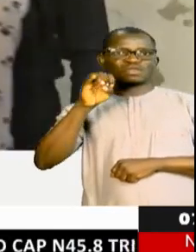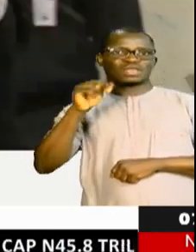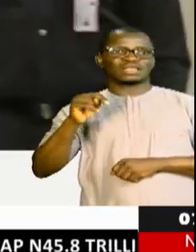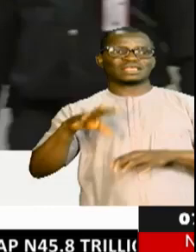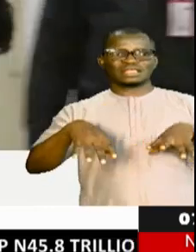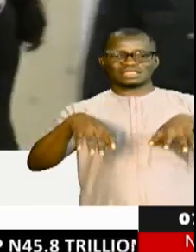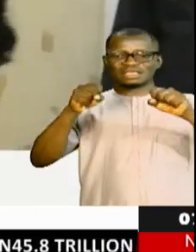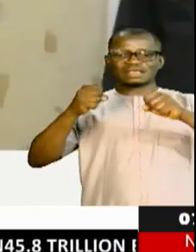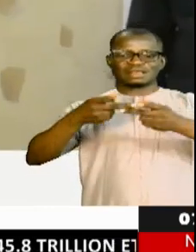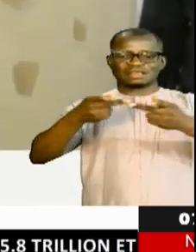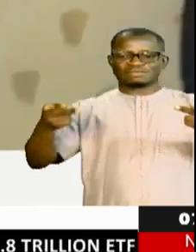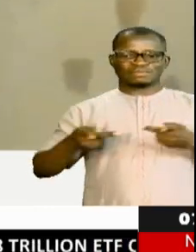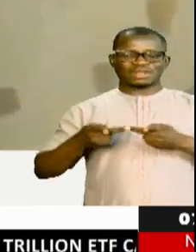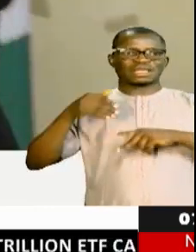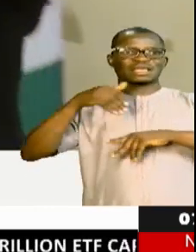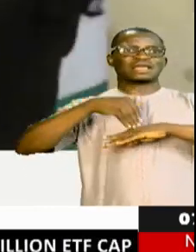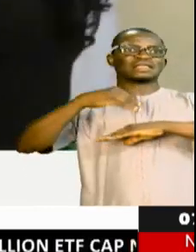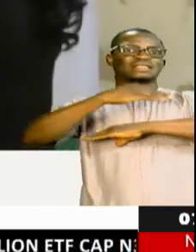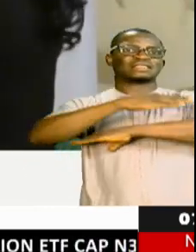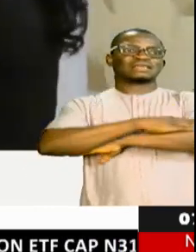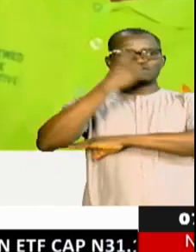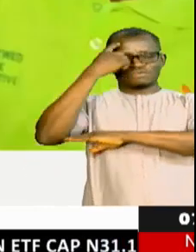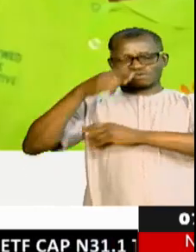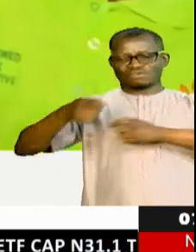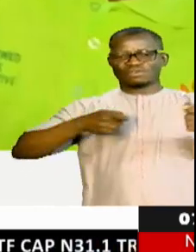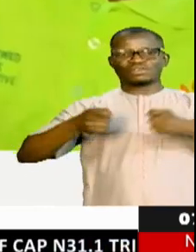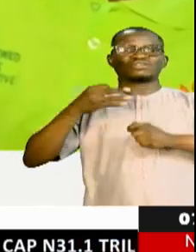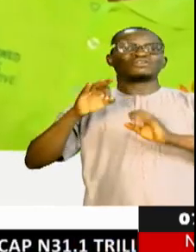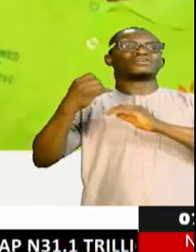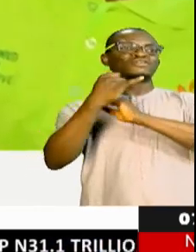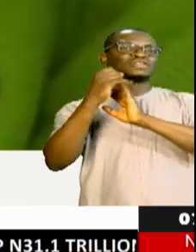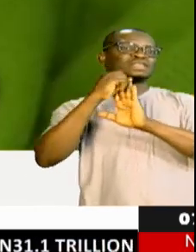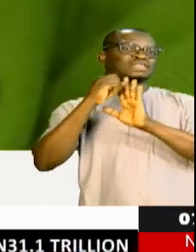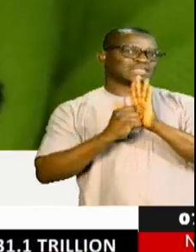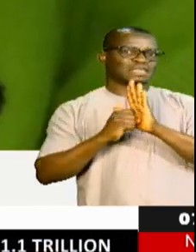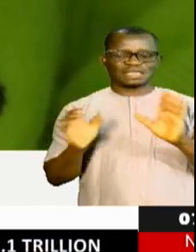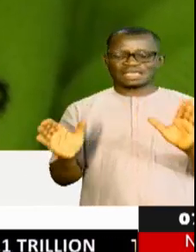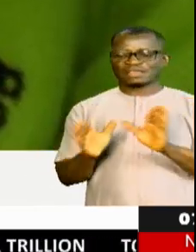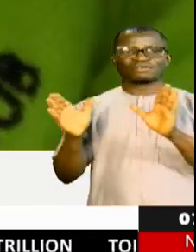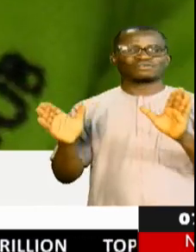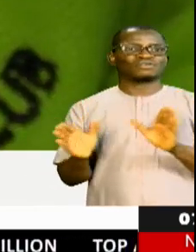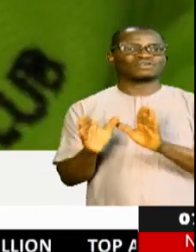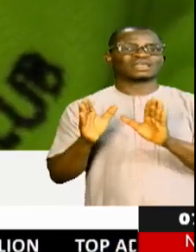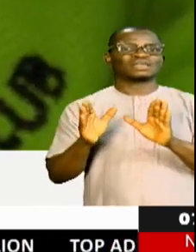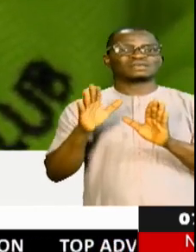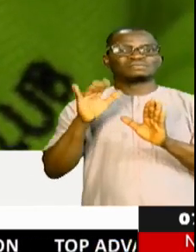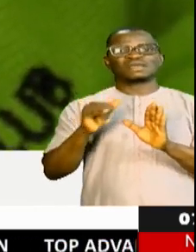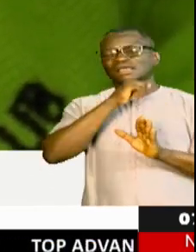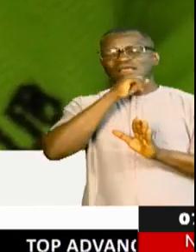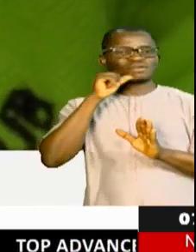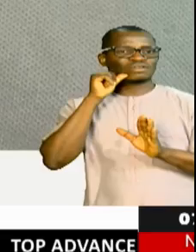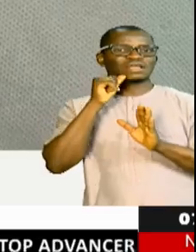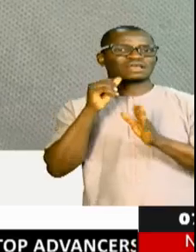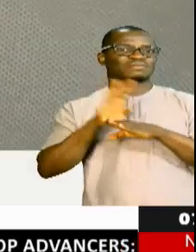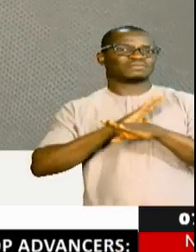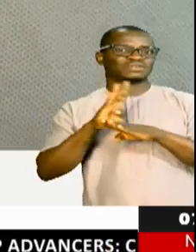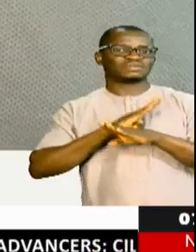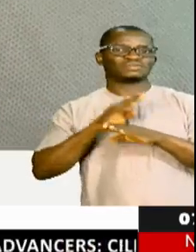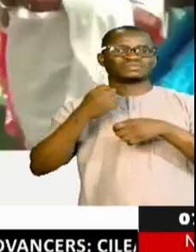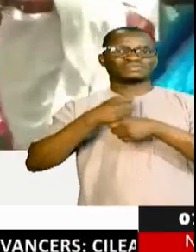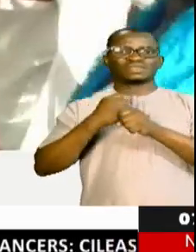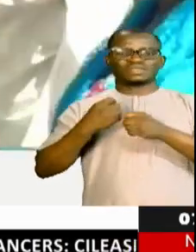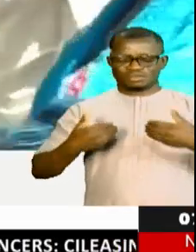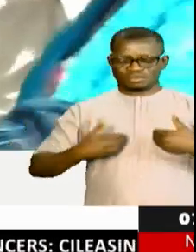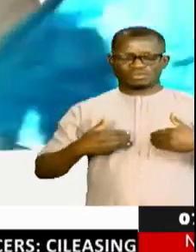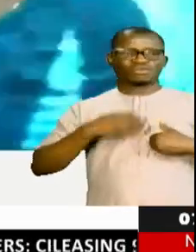at the table as the coordinator for the state. Encouraged by its big wins in the agricultural sector, where the Young Farmers Club